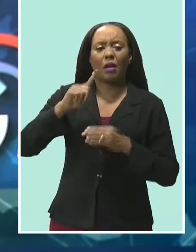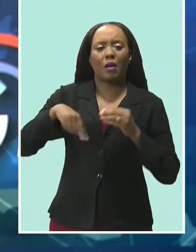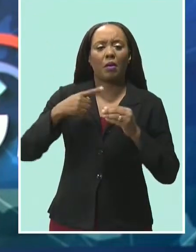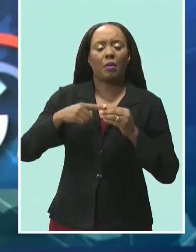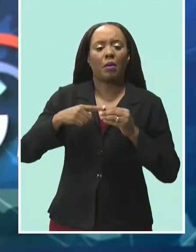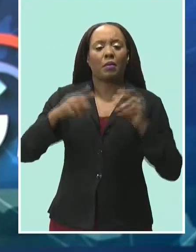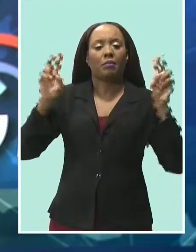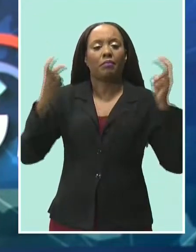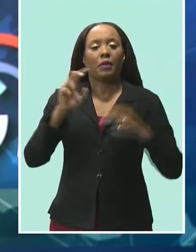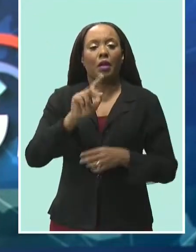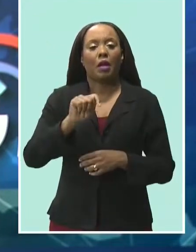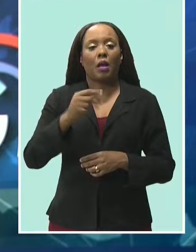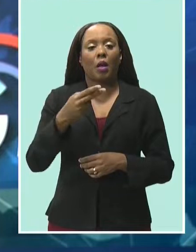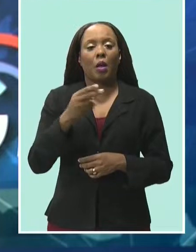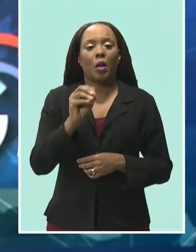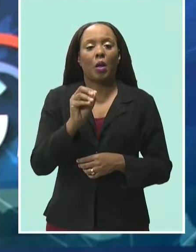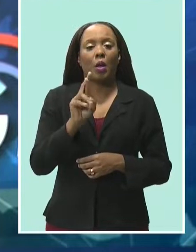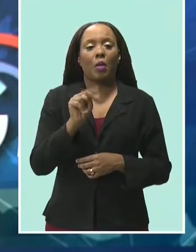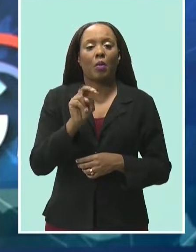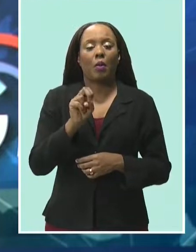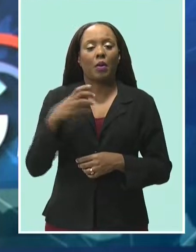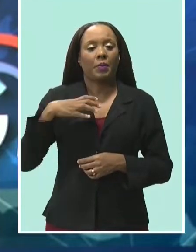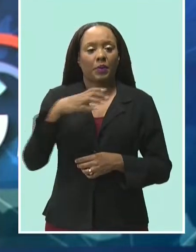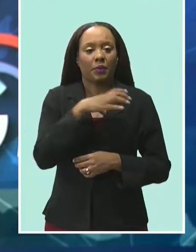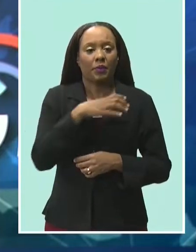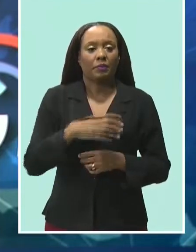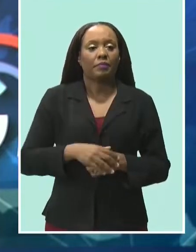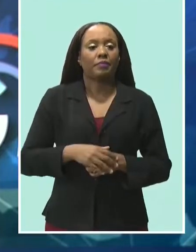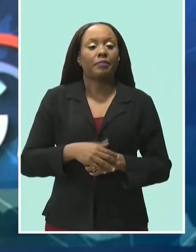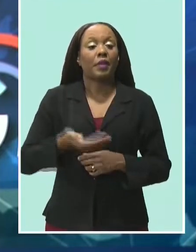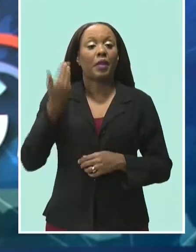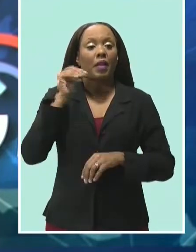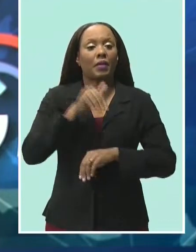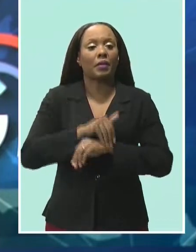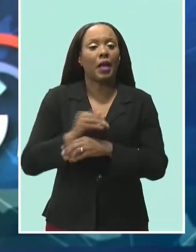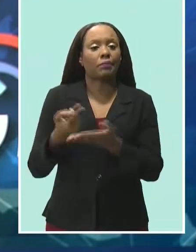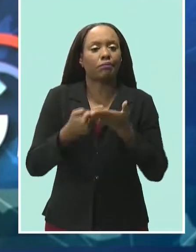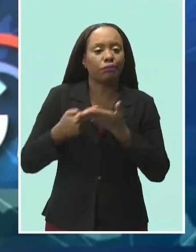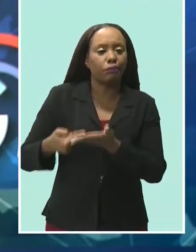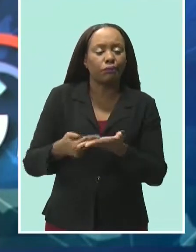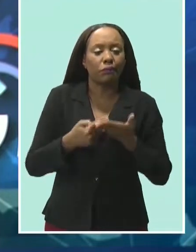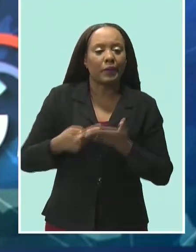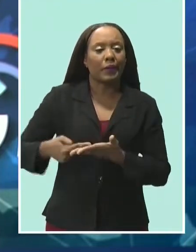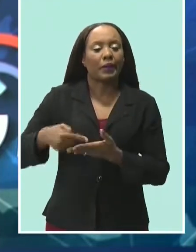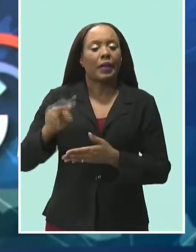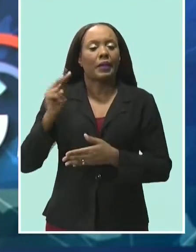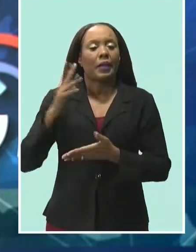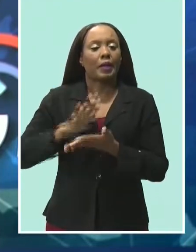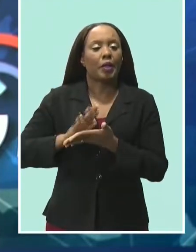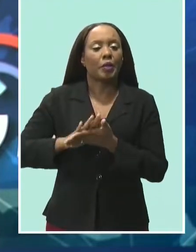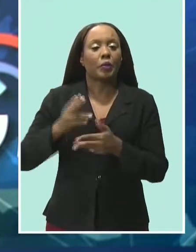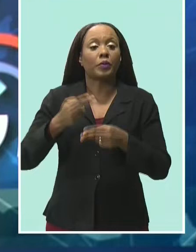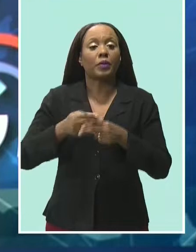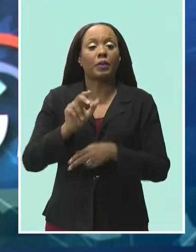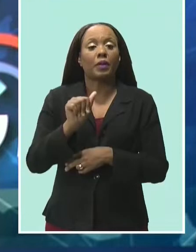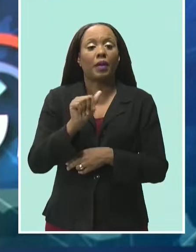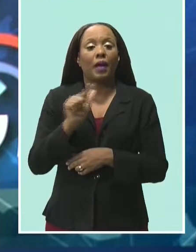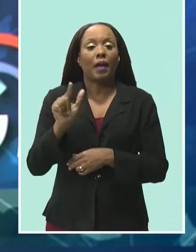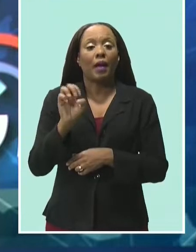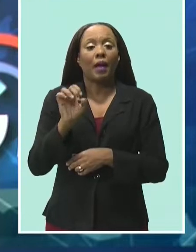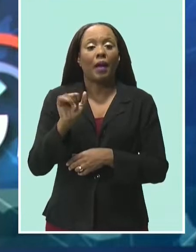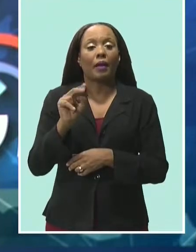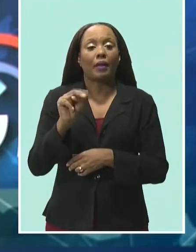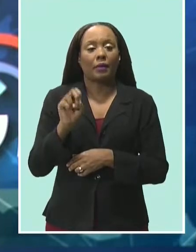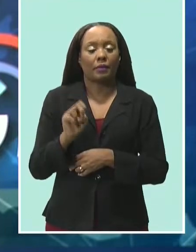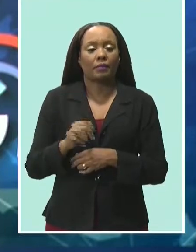and relevance. They got it last night from the latest in a series of town hall meetings at the Aline School. The commission, which is the brainchild of Prime